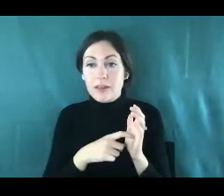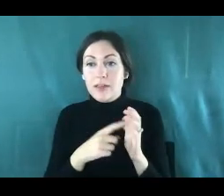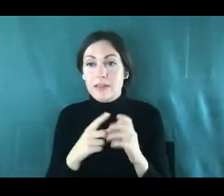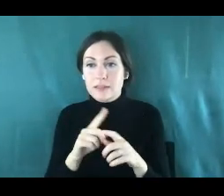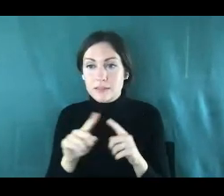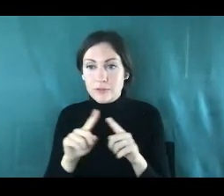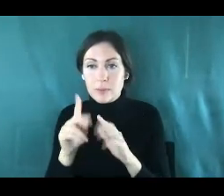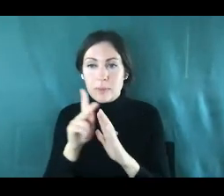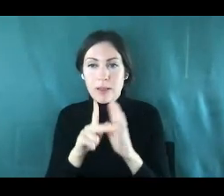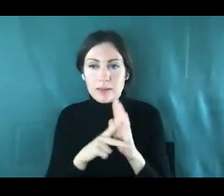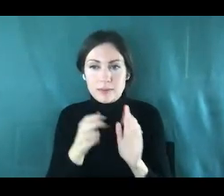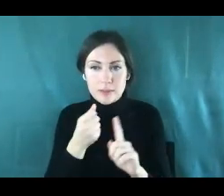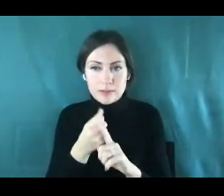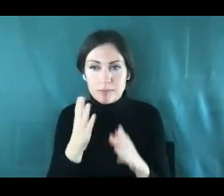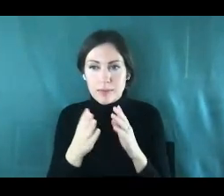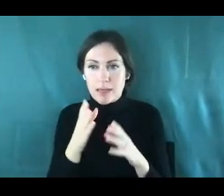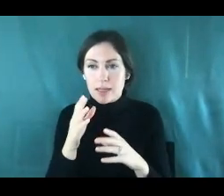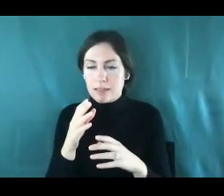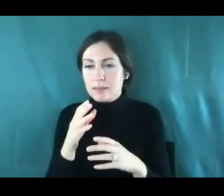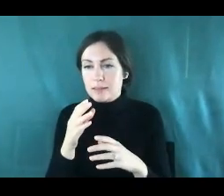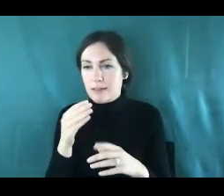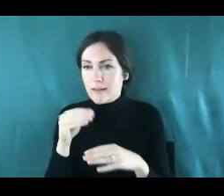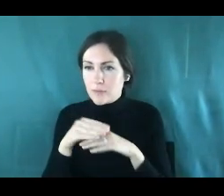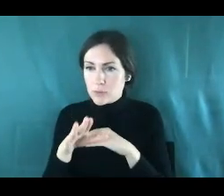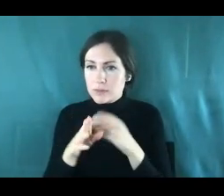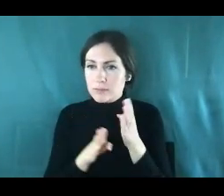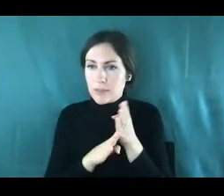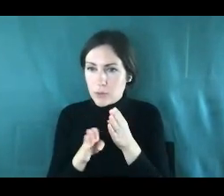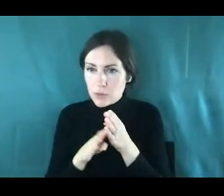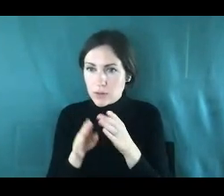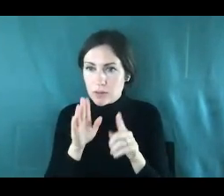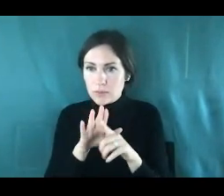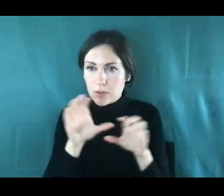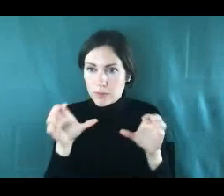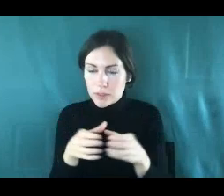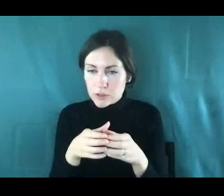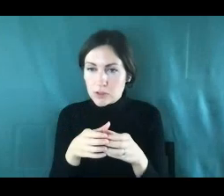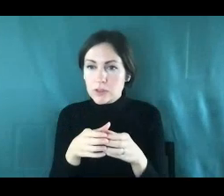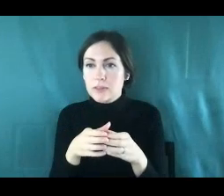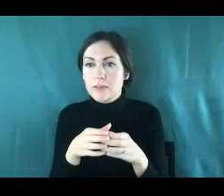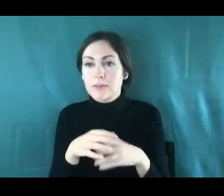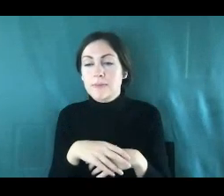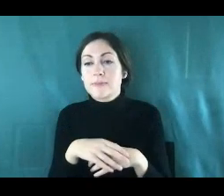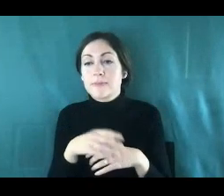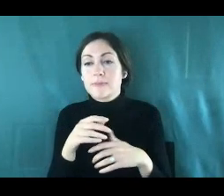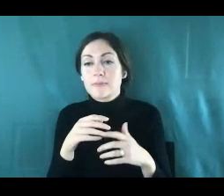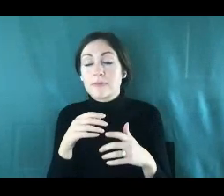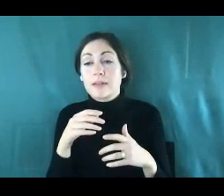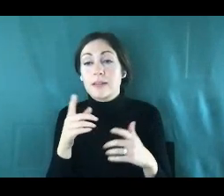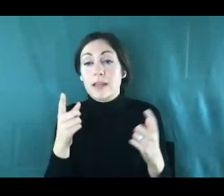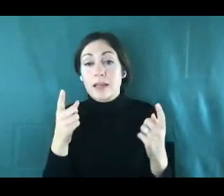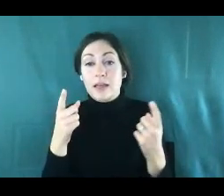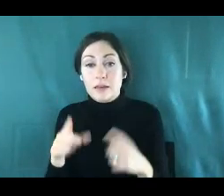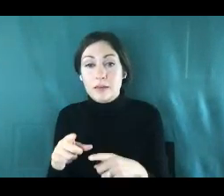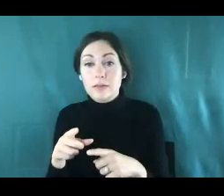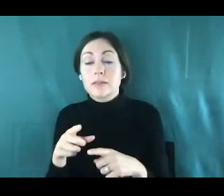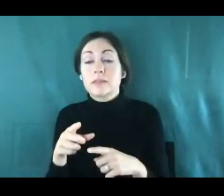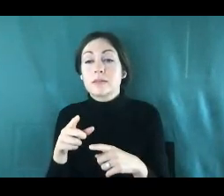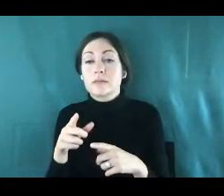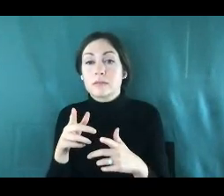impacts that may affect minority population or service accessibility. And the outcomes have